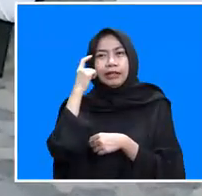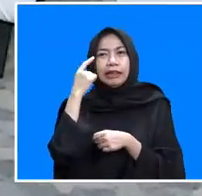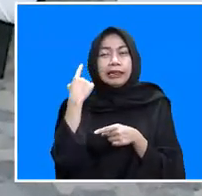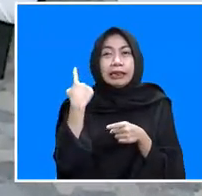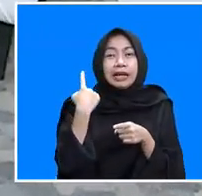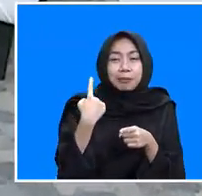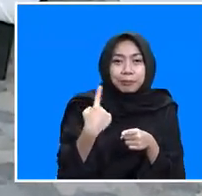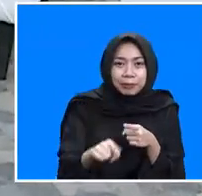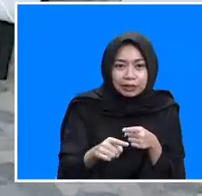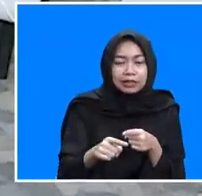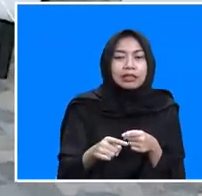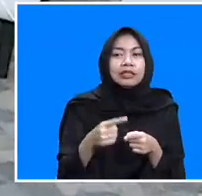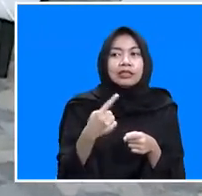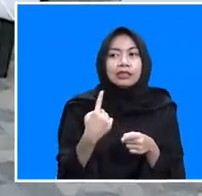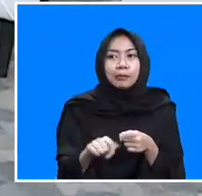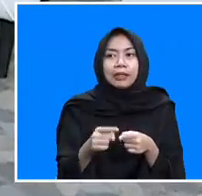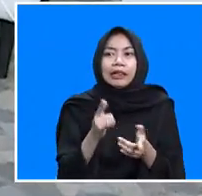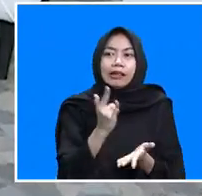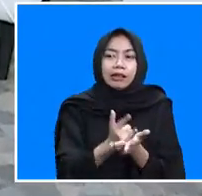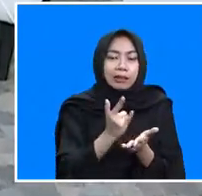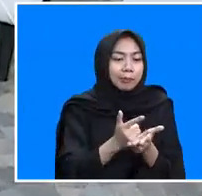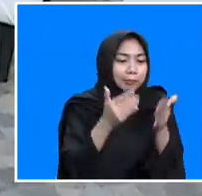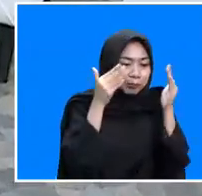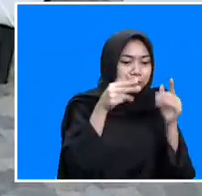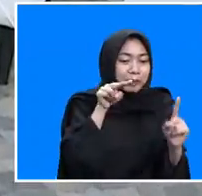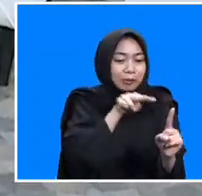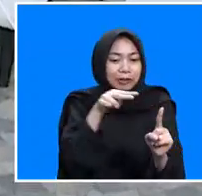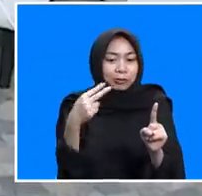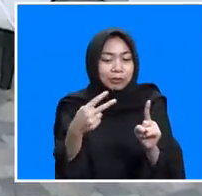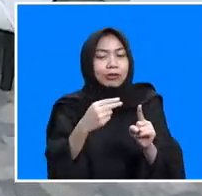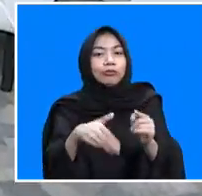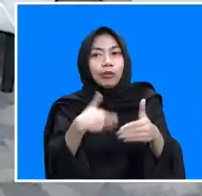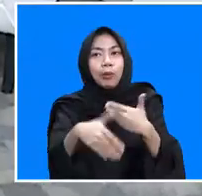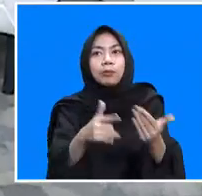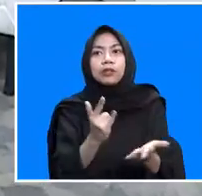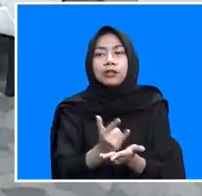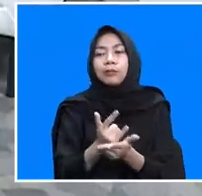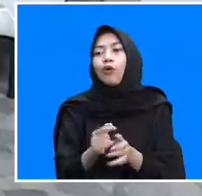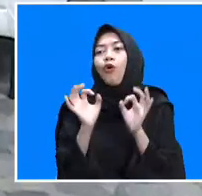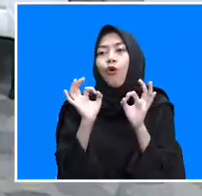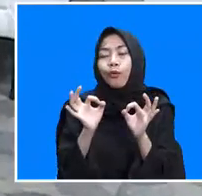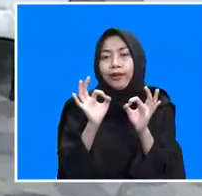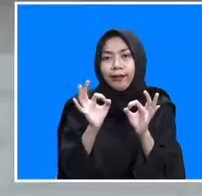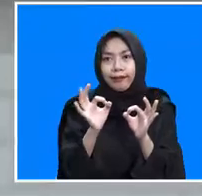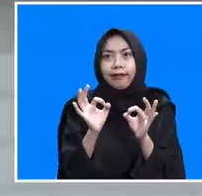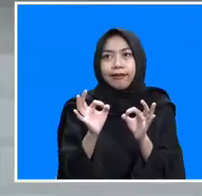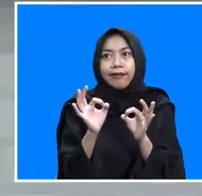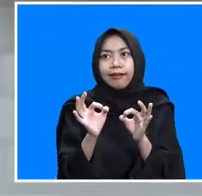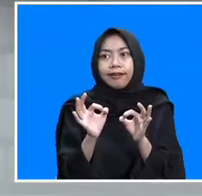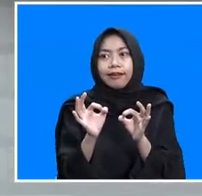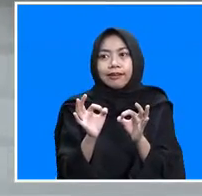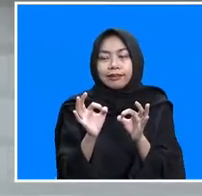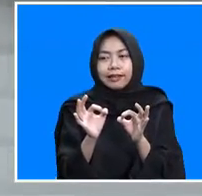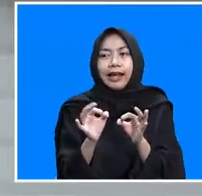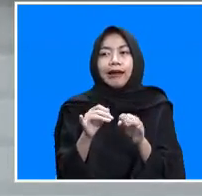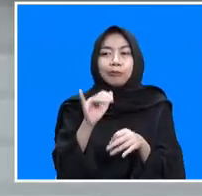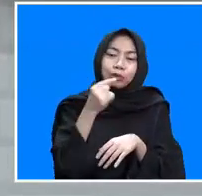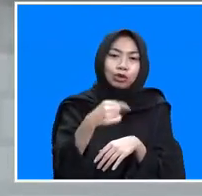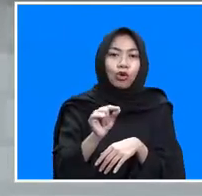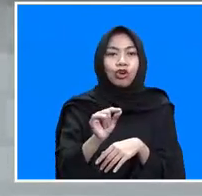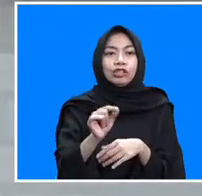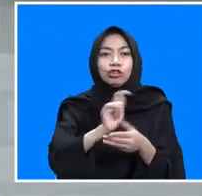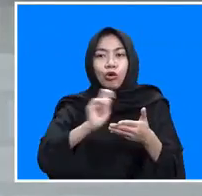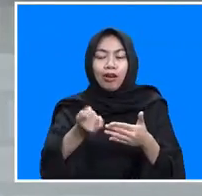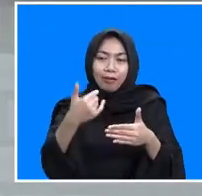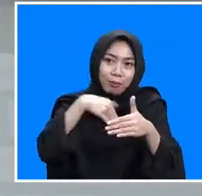that we need to get kids back in schools. Thank you, Mr. Han. We need to get kids back in school. Wow,